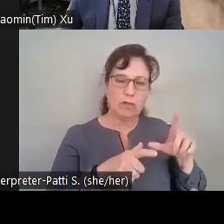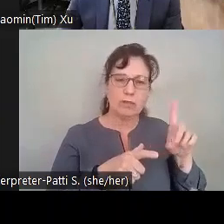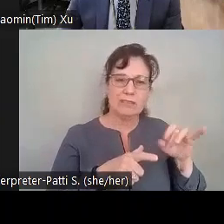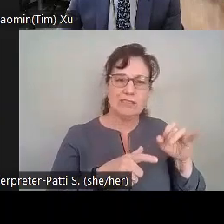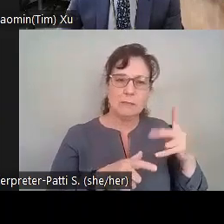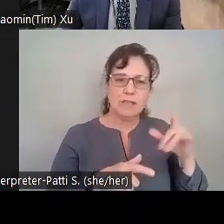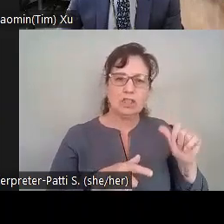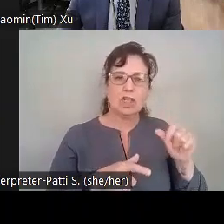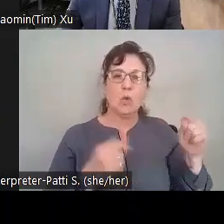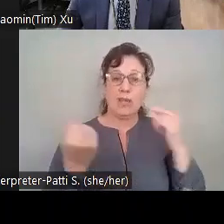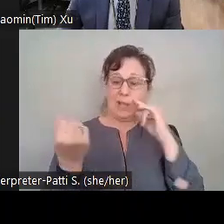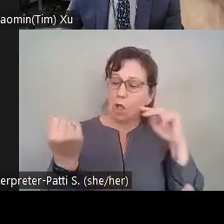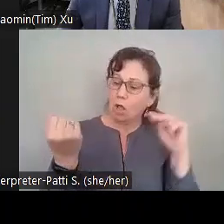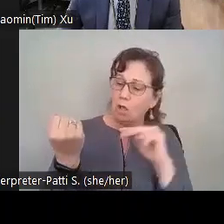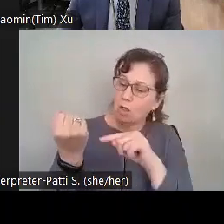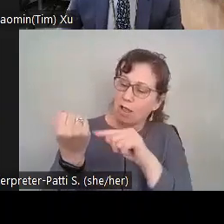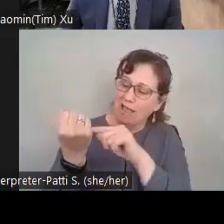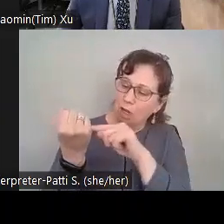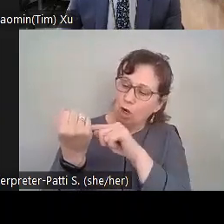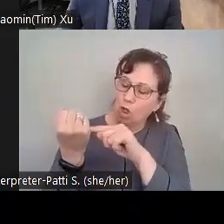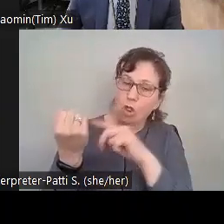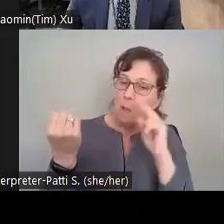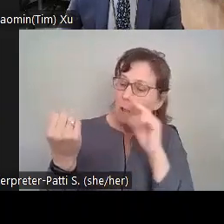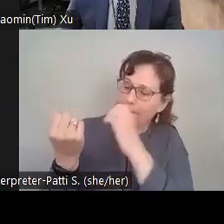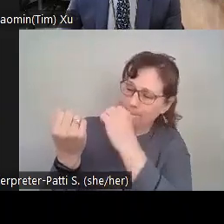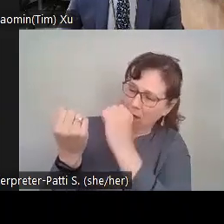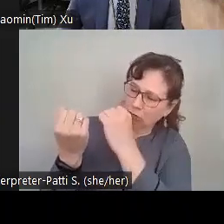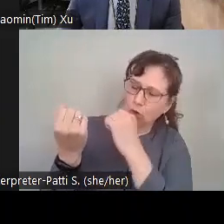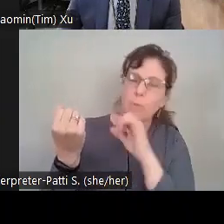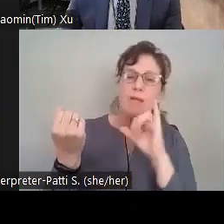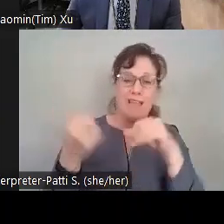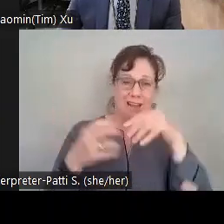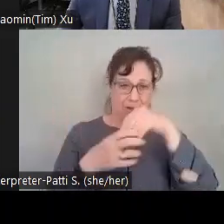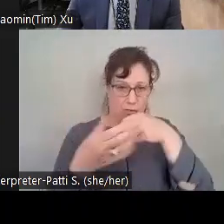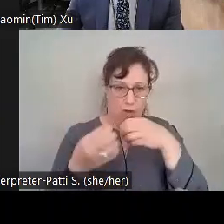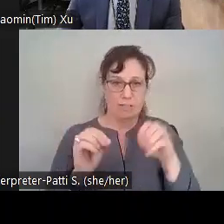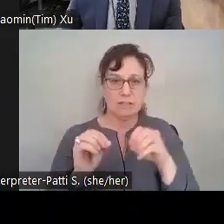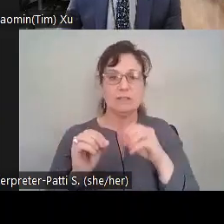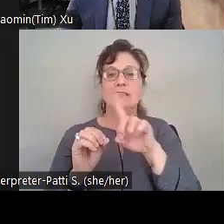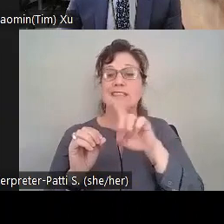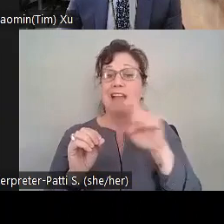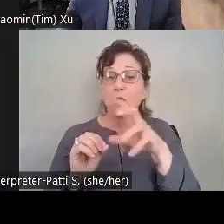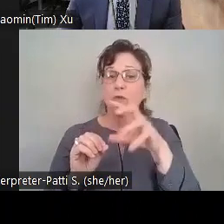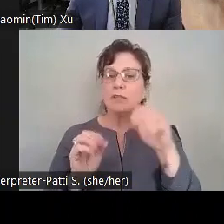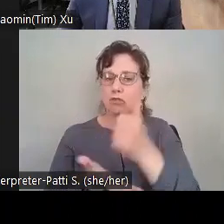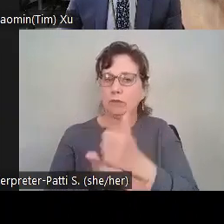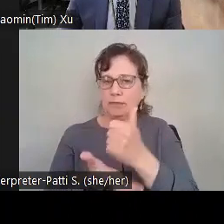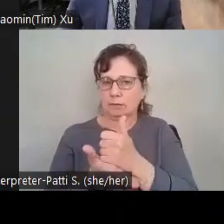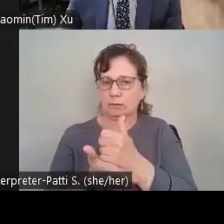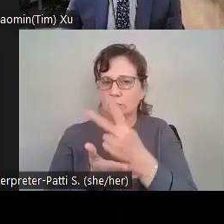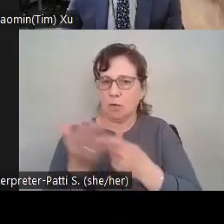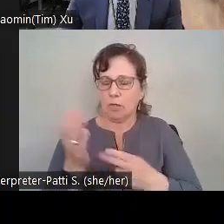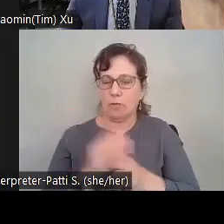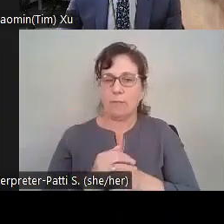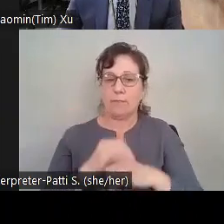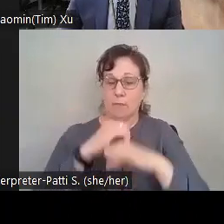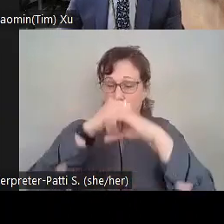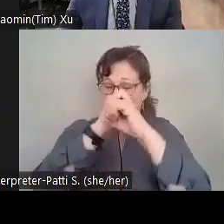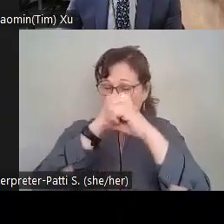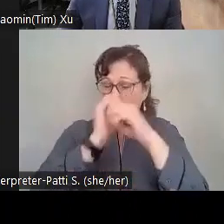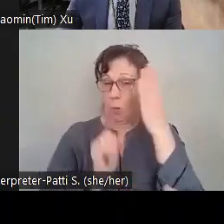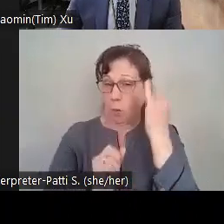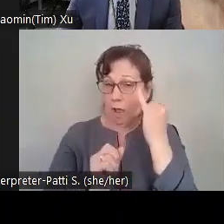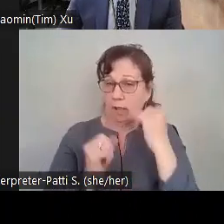microscope. It is office-based typically, and we use it for diagnosis and treatment. And you need a microscope because only